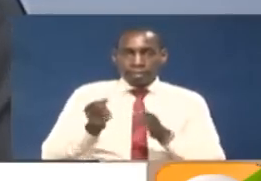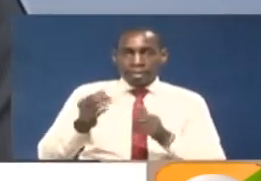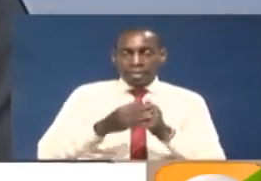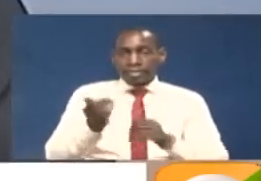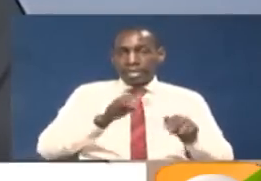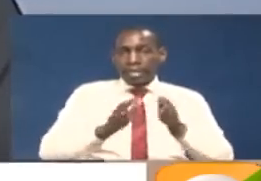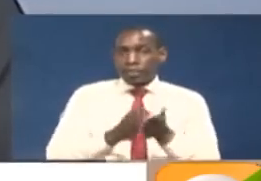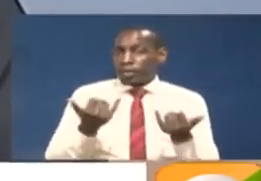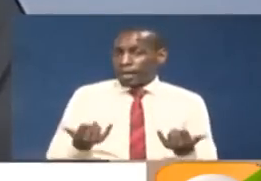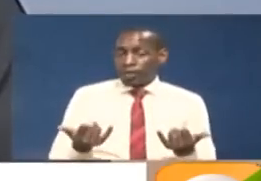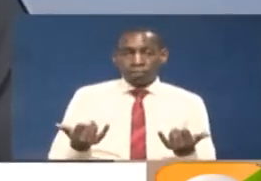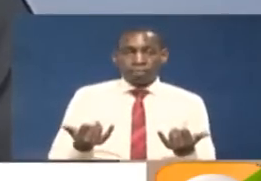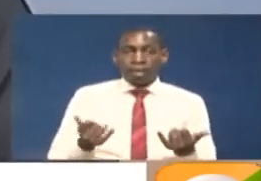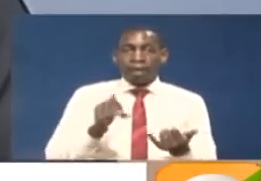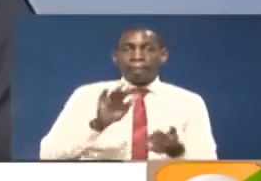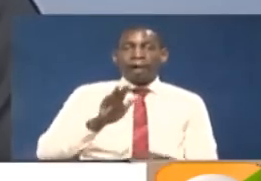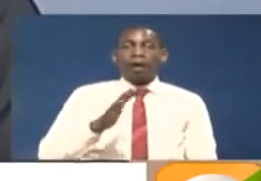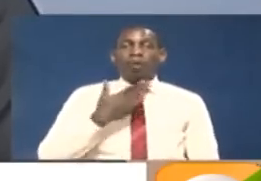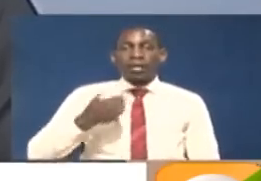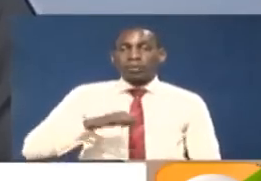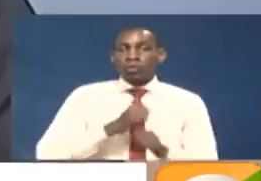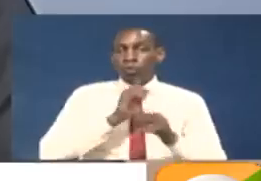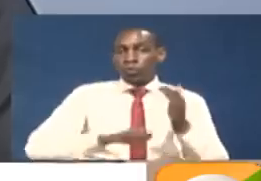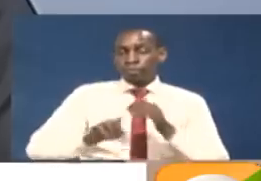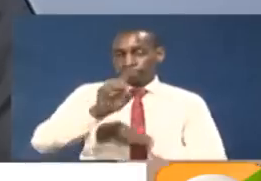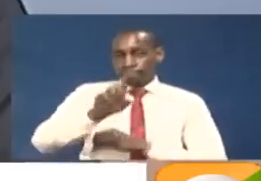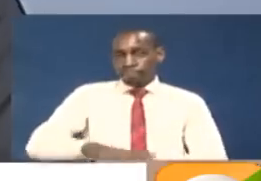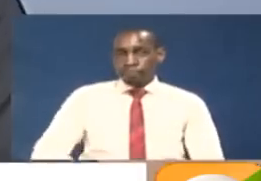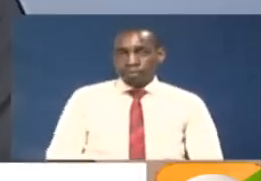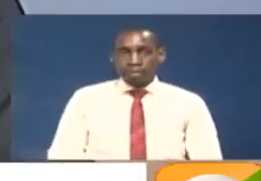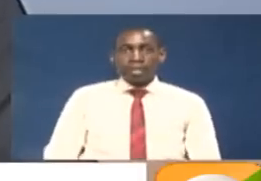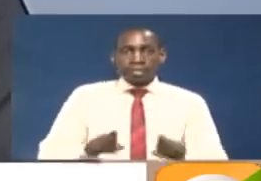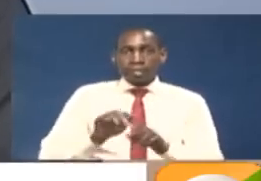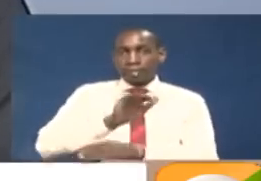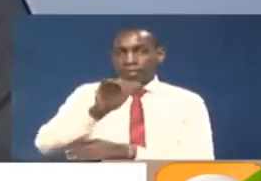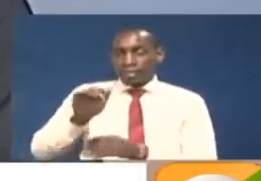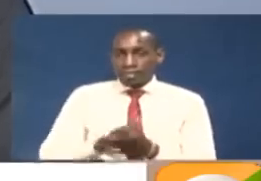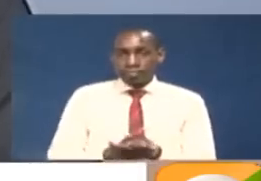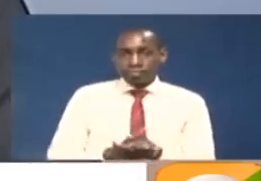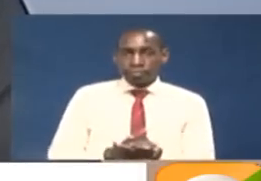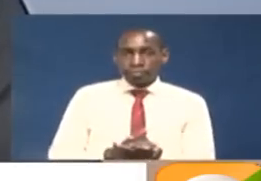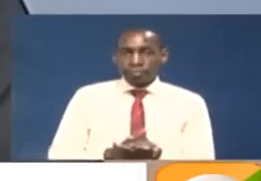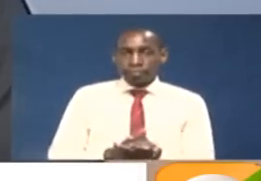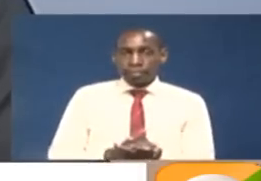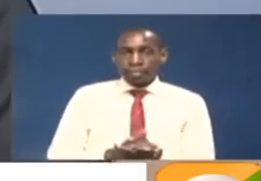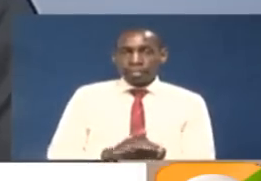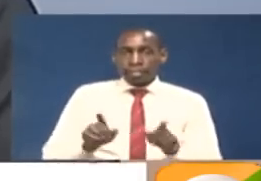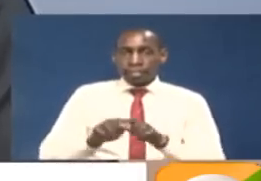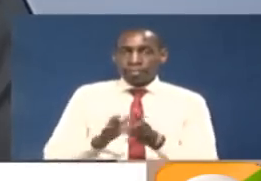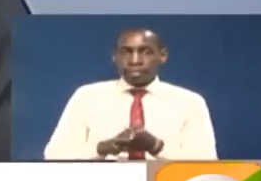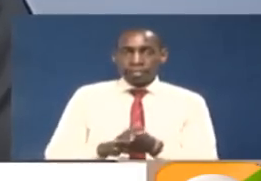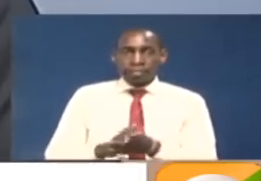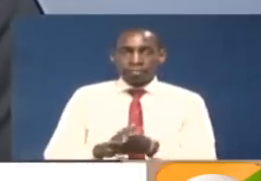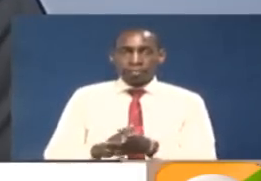election. So, unataka tufanye nini? But I also ask in jest, because this